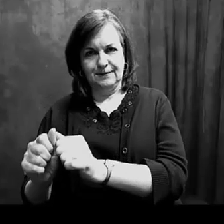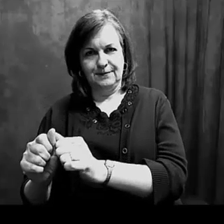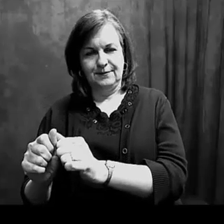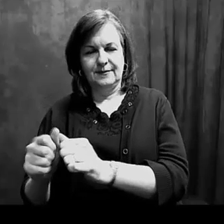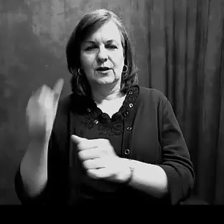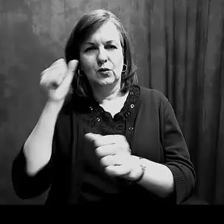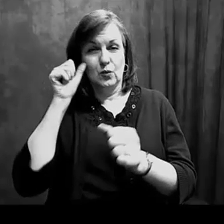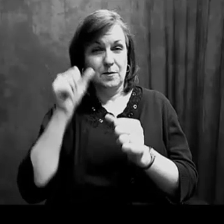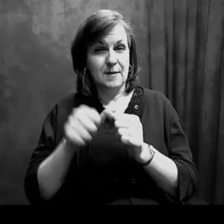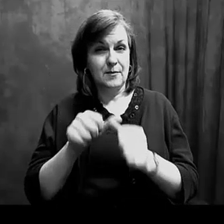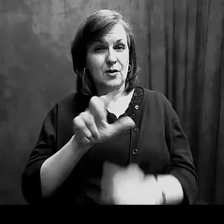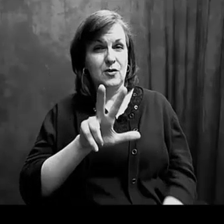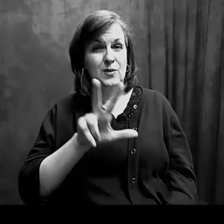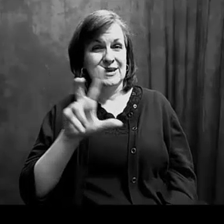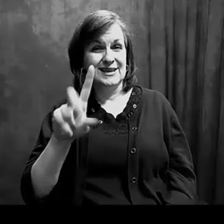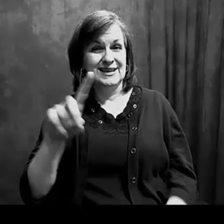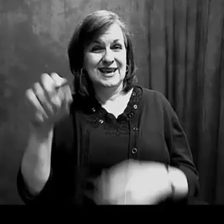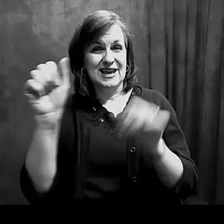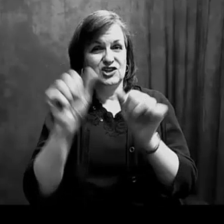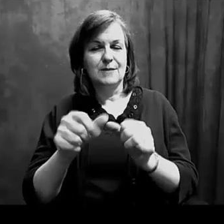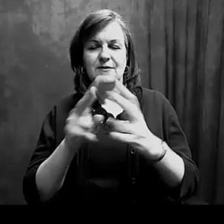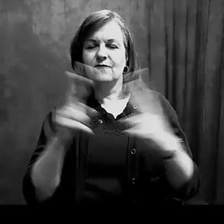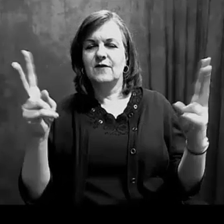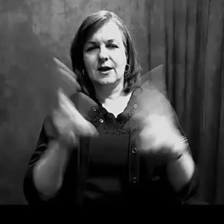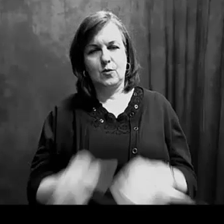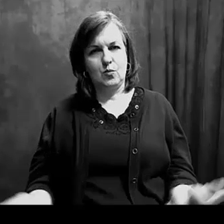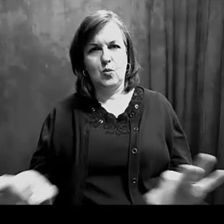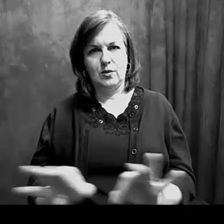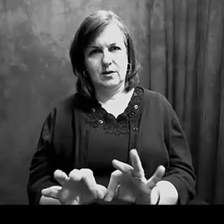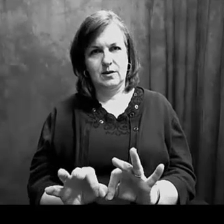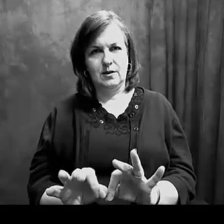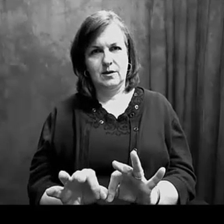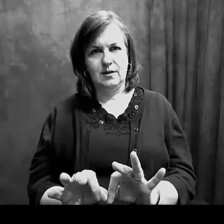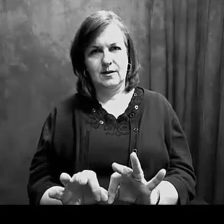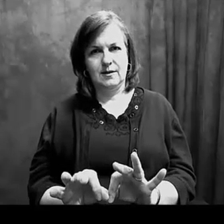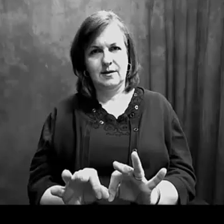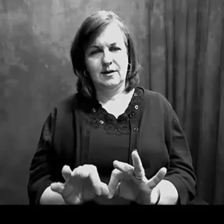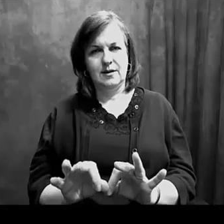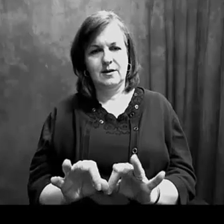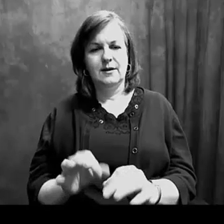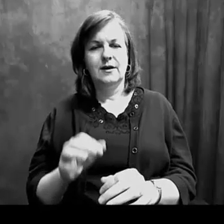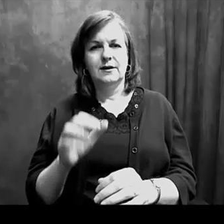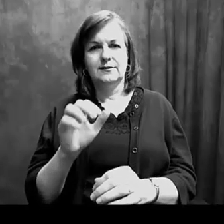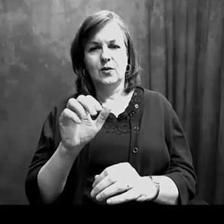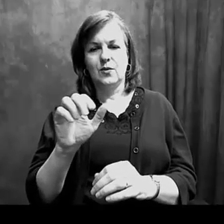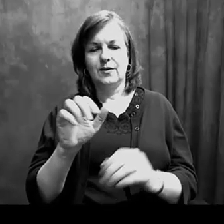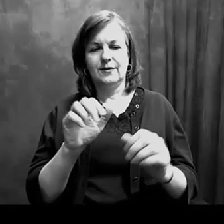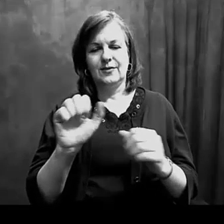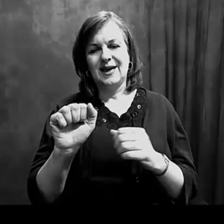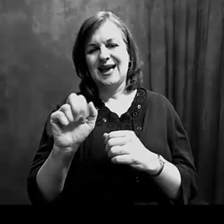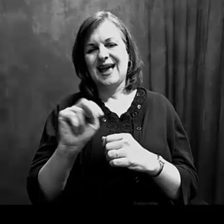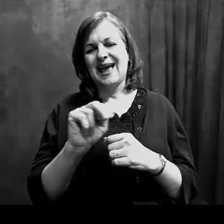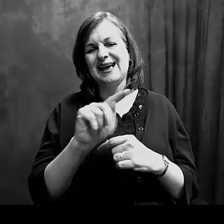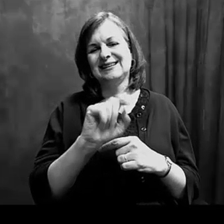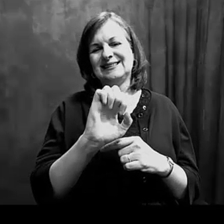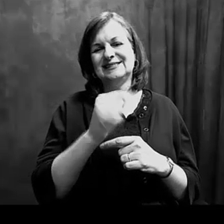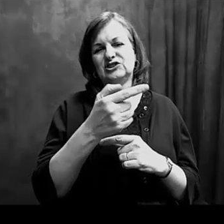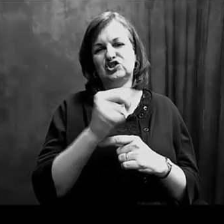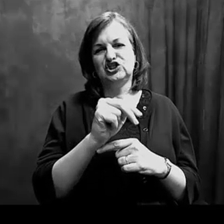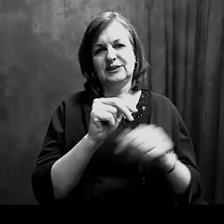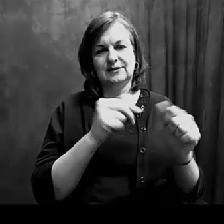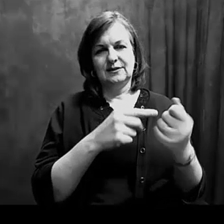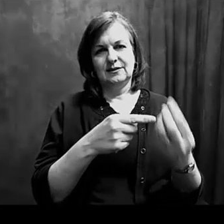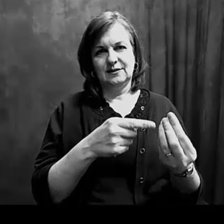So we are back to the idea that 3D shape is everything, because what we're looking for is this antigen to